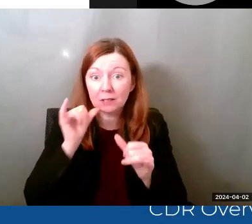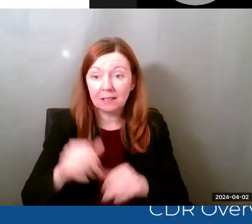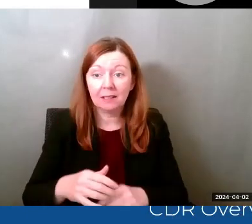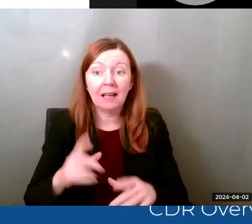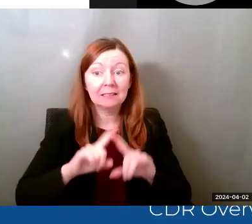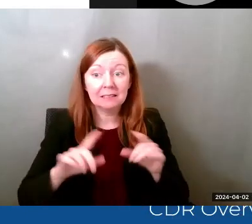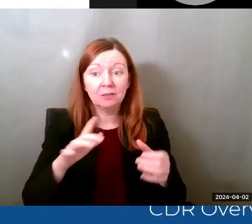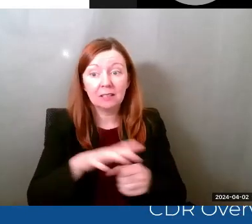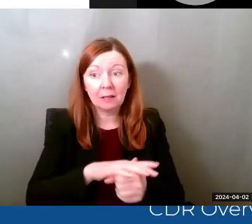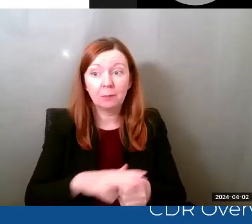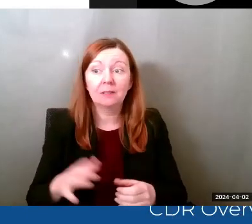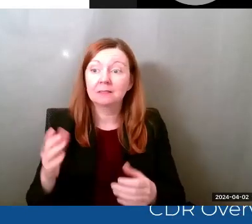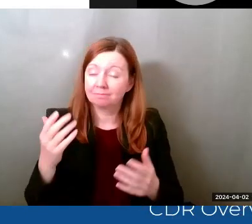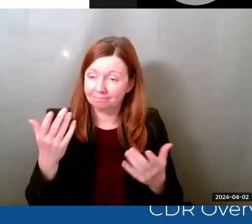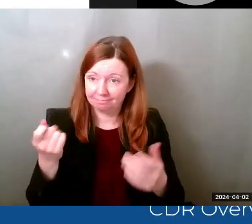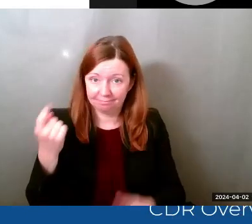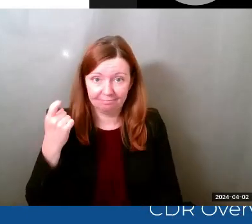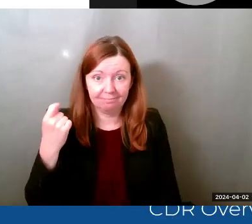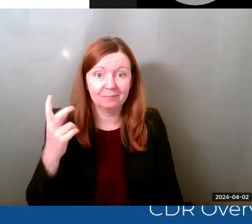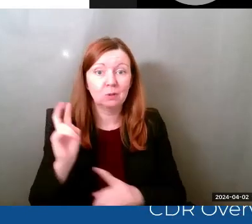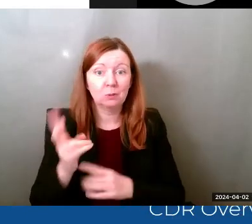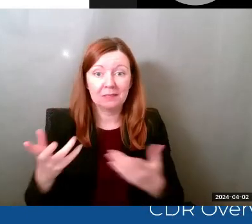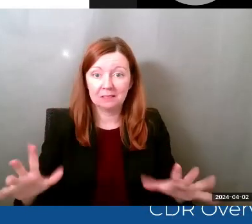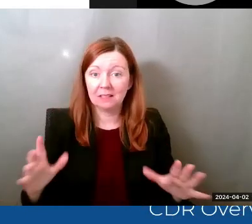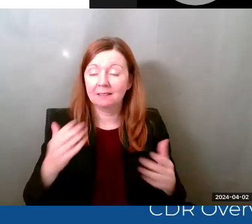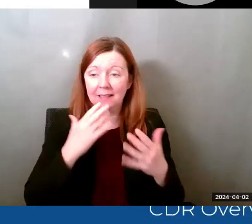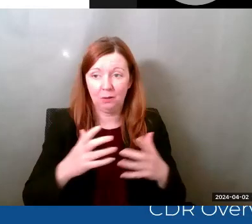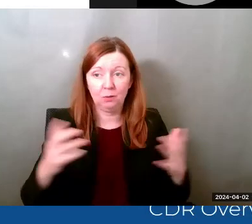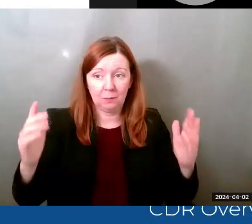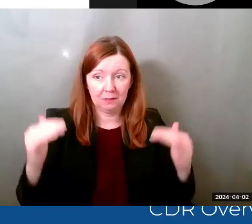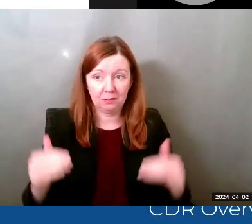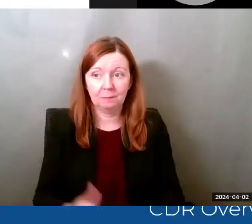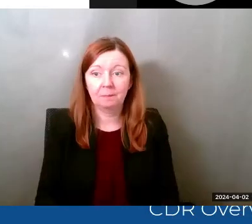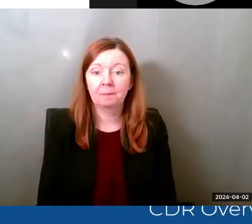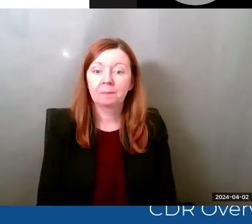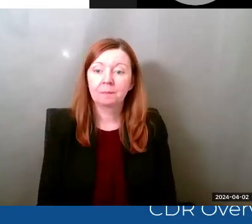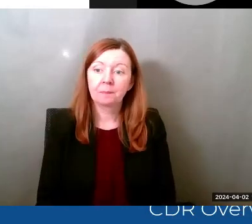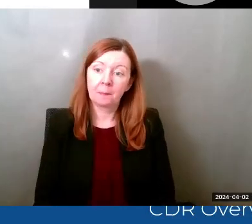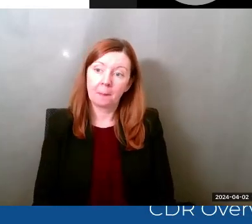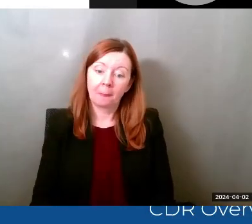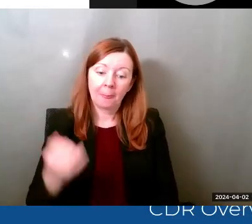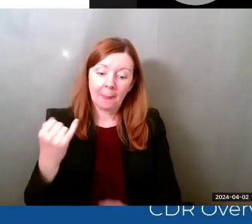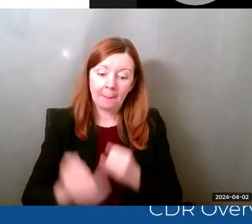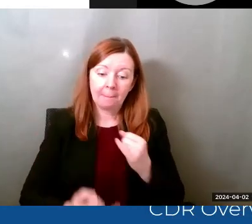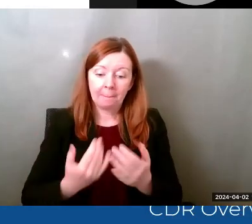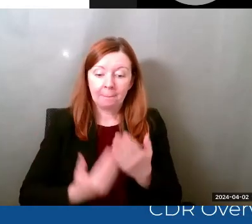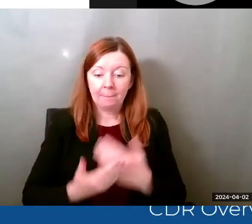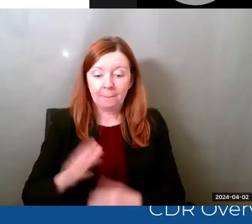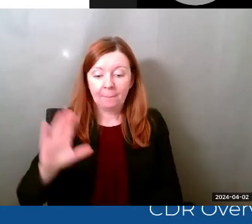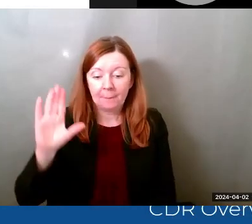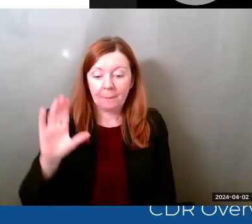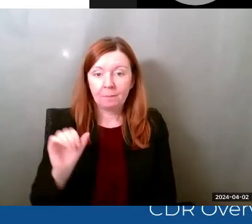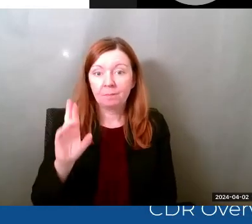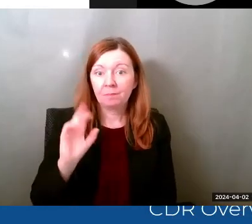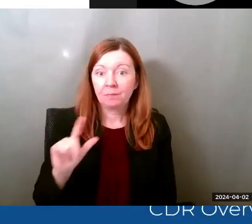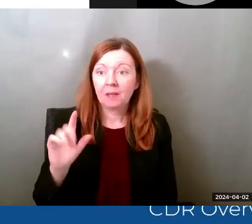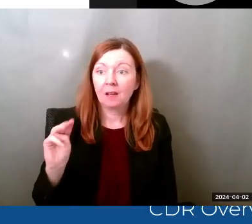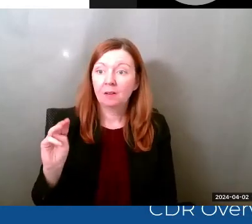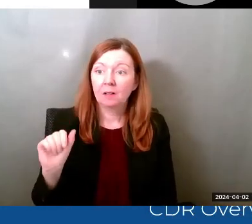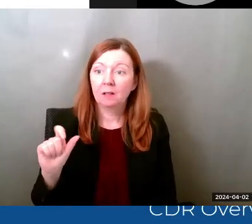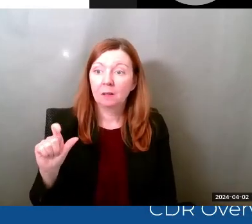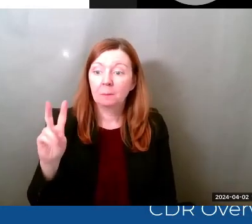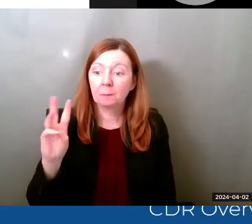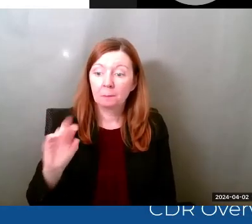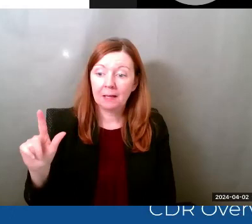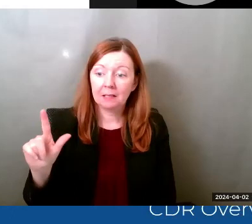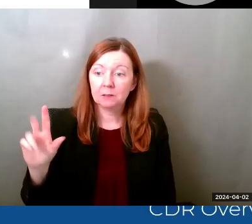neighborhoods? Gotcha. Your 2 minutes have passed. Thank you so much. Thank you. We have the last hand raised here. We'll try Carol Maxwell Reeves